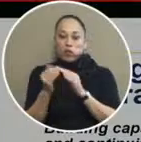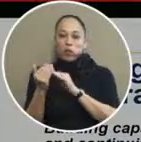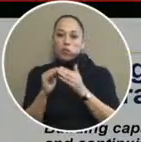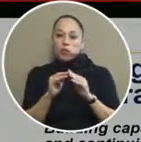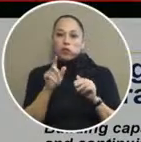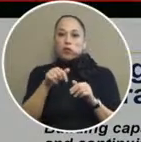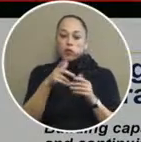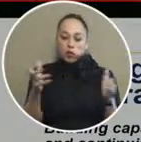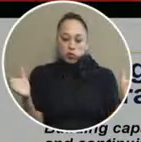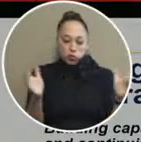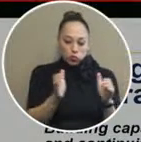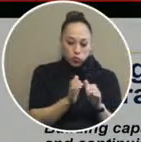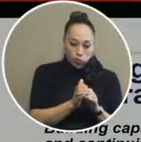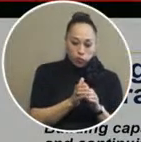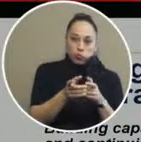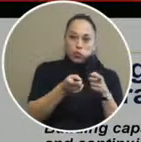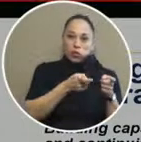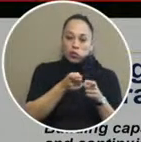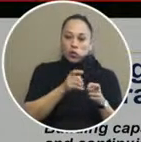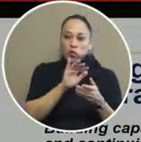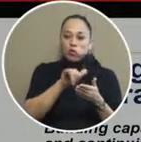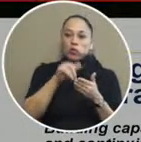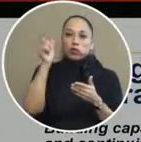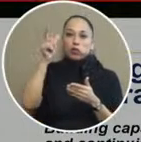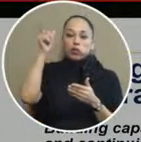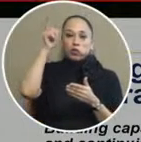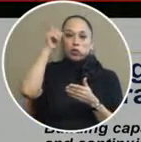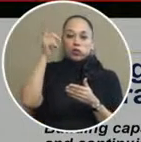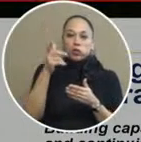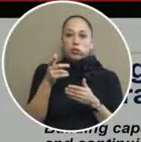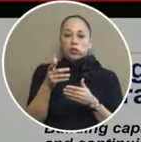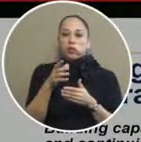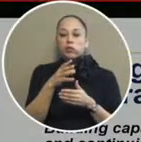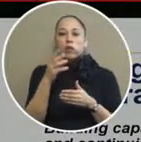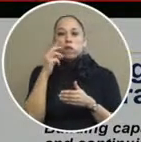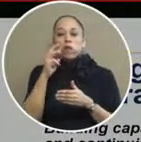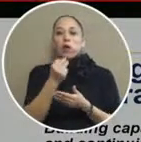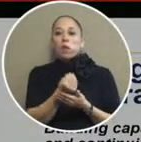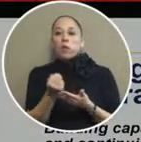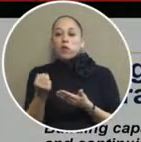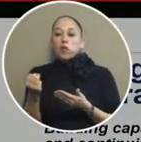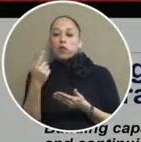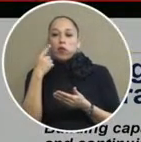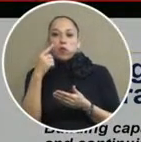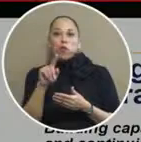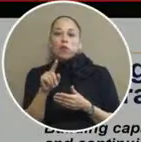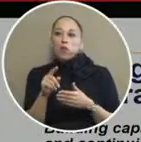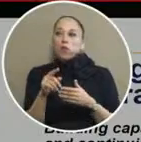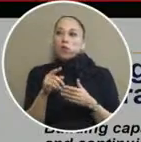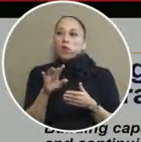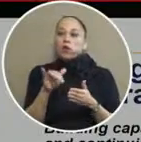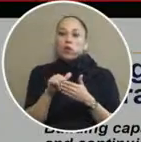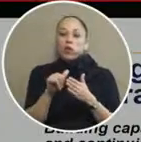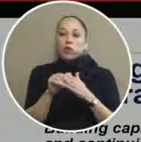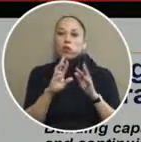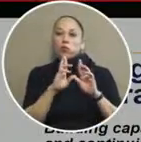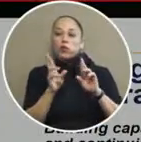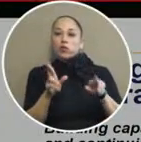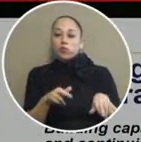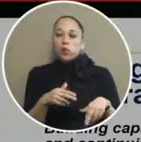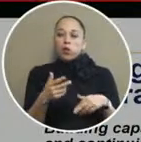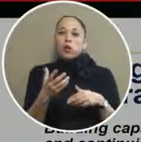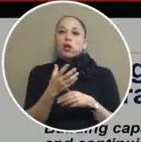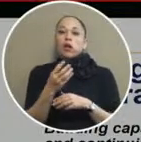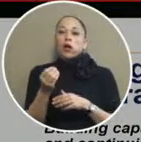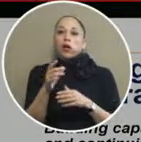and have good control of those logistics or material for the OEM to be able to respond